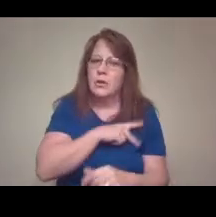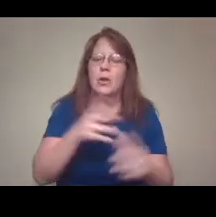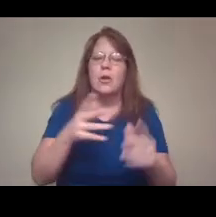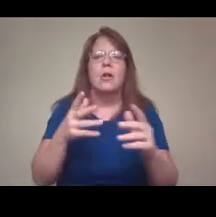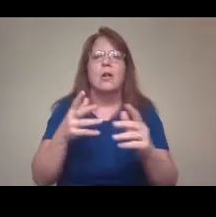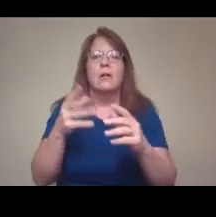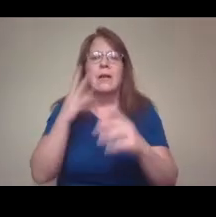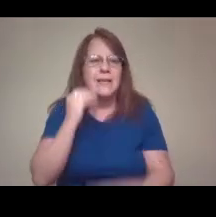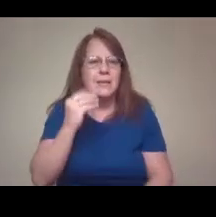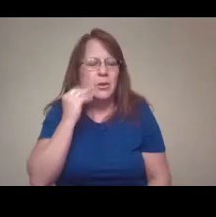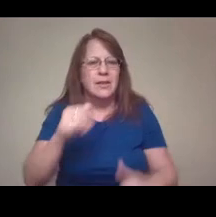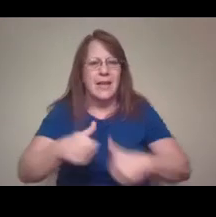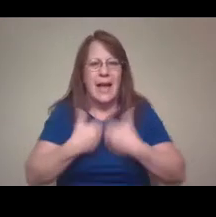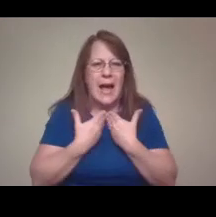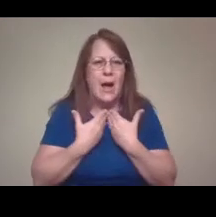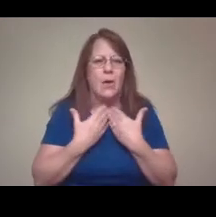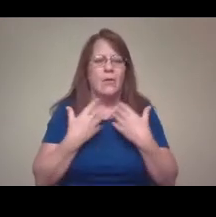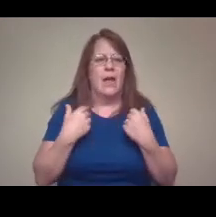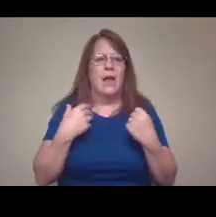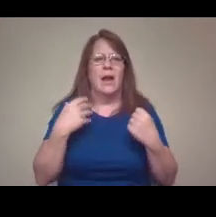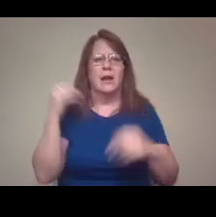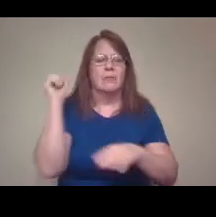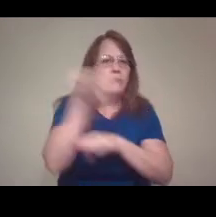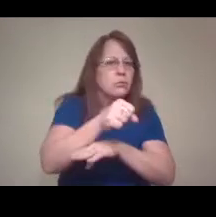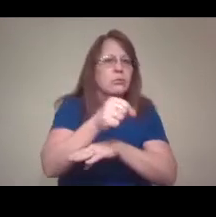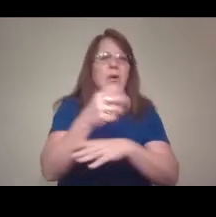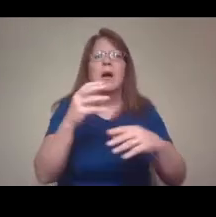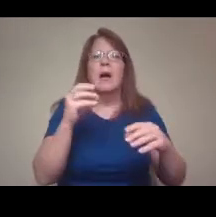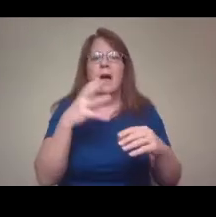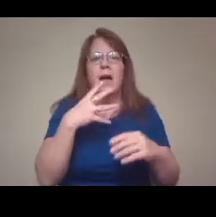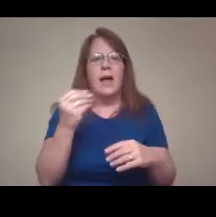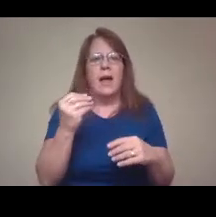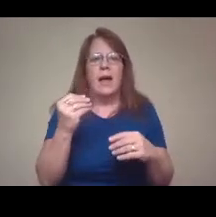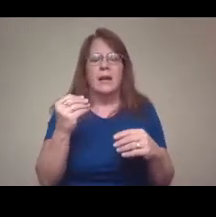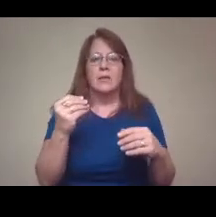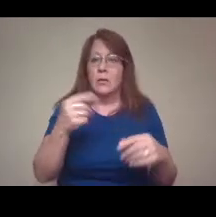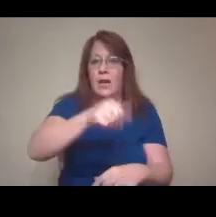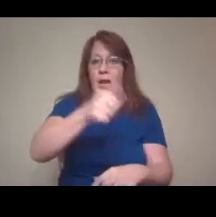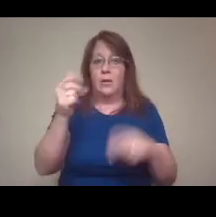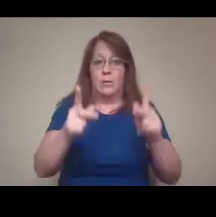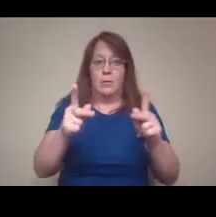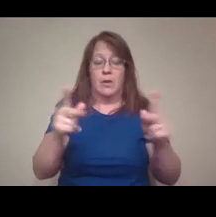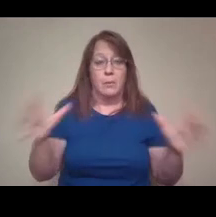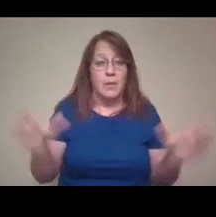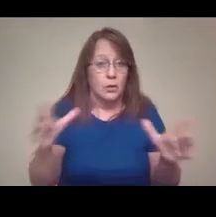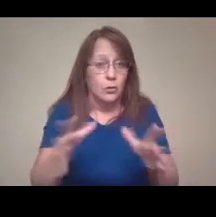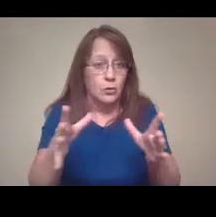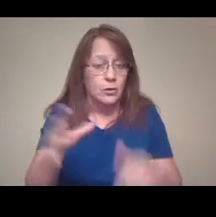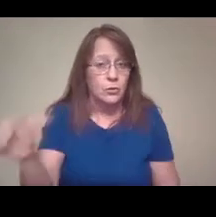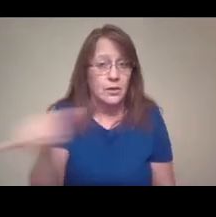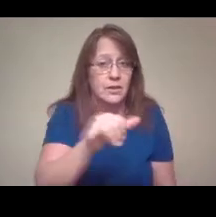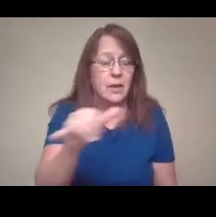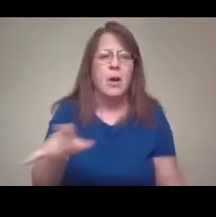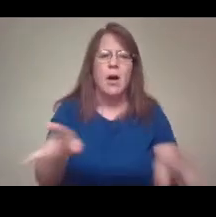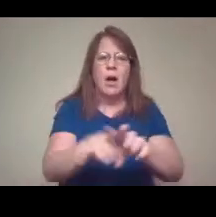them, and how they got the help they needed so that others might be encouraged to do the same. We're also looking at ways to improve access to